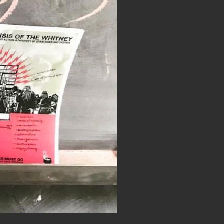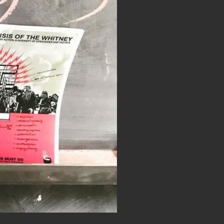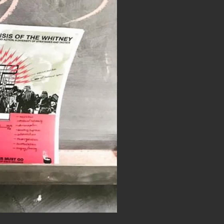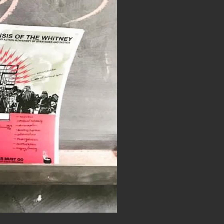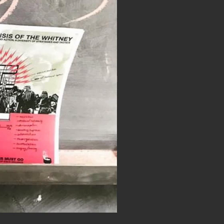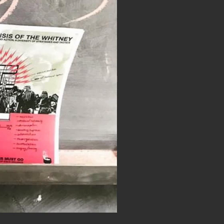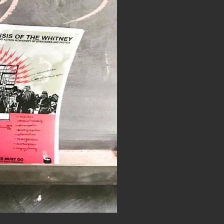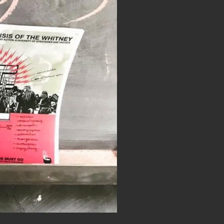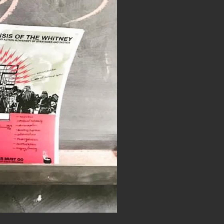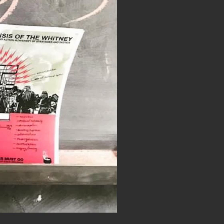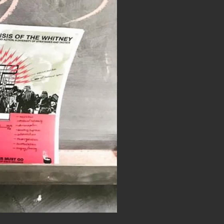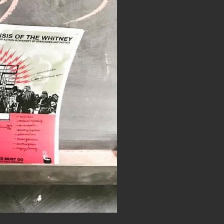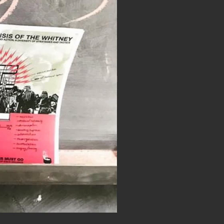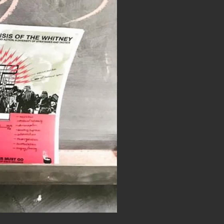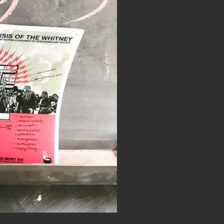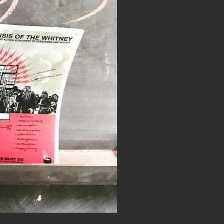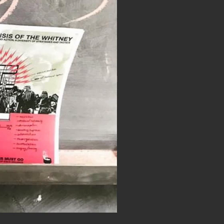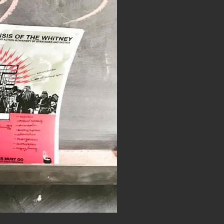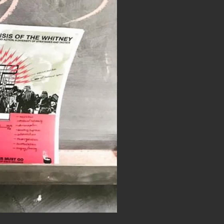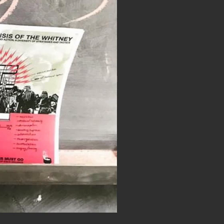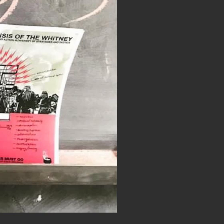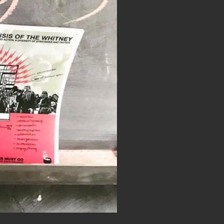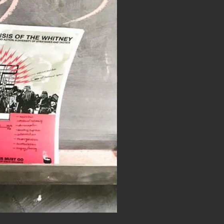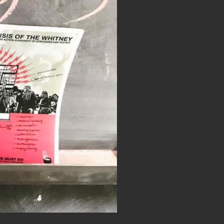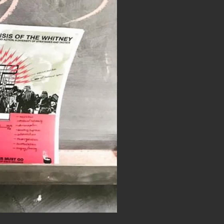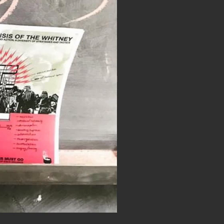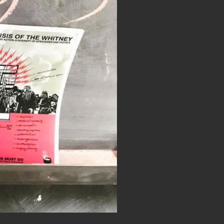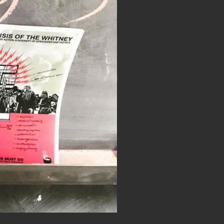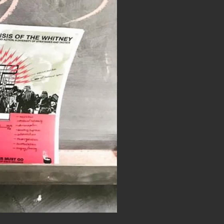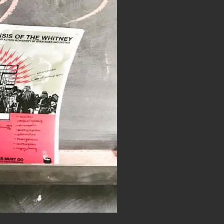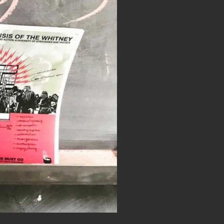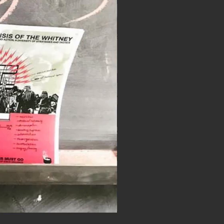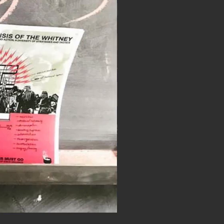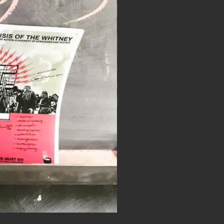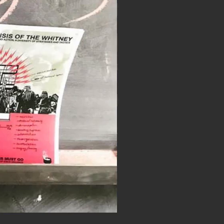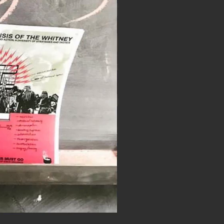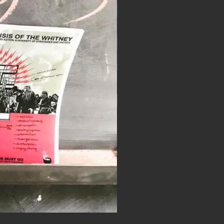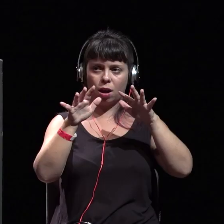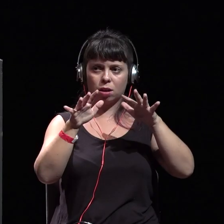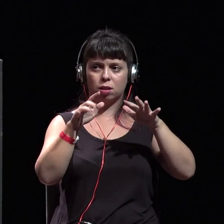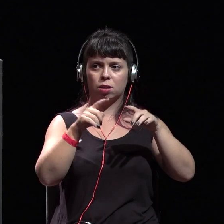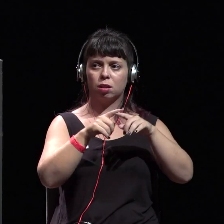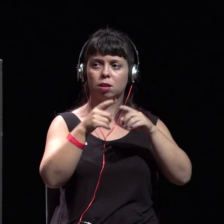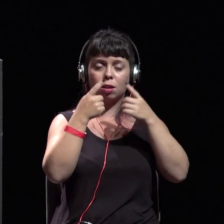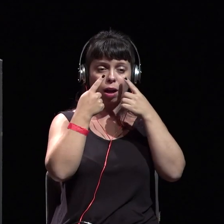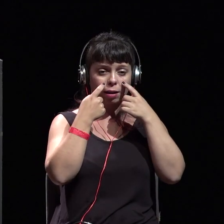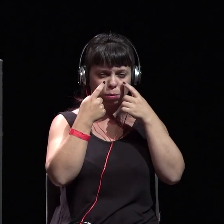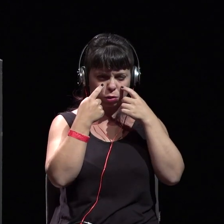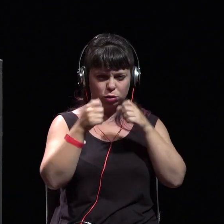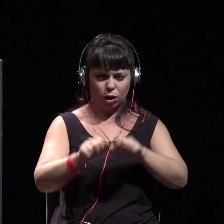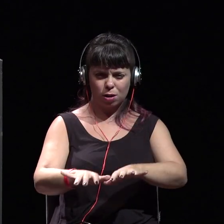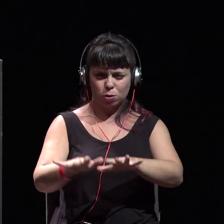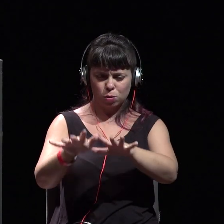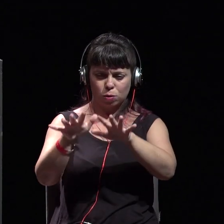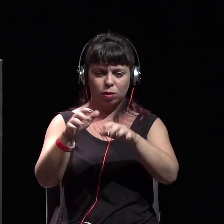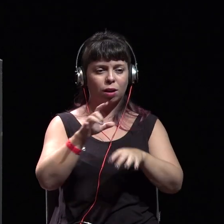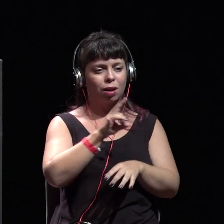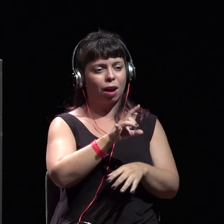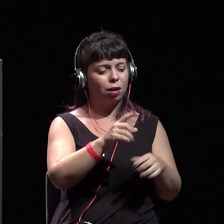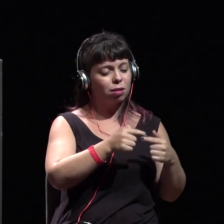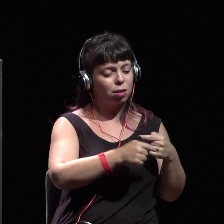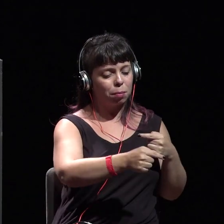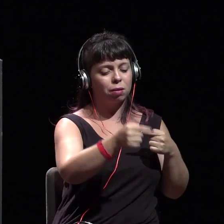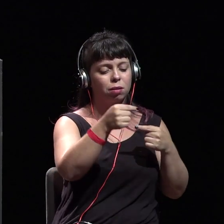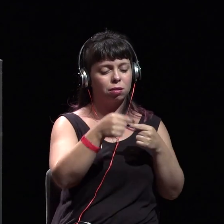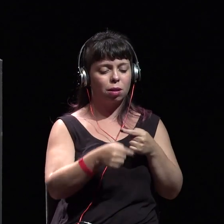to decolonization, each week focusing on one way in which the museum is complicit, not just as a harborer of Candace, but